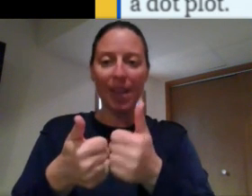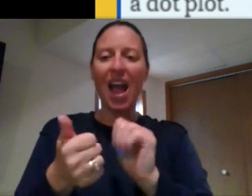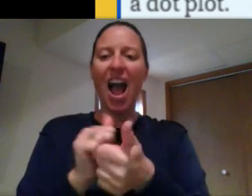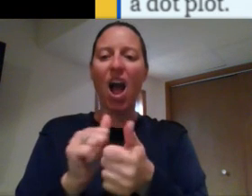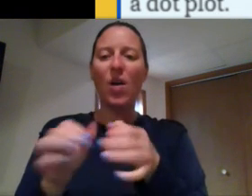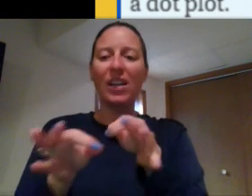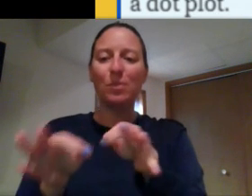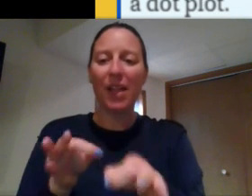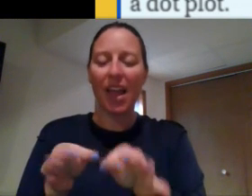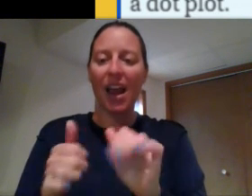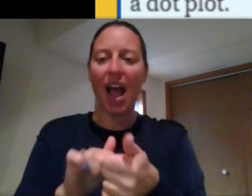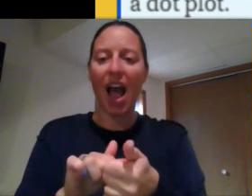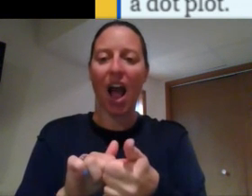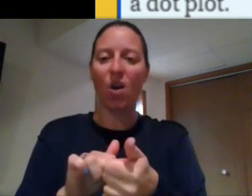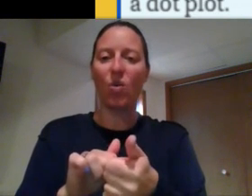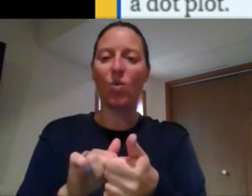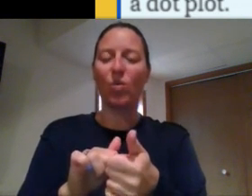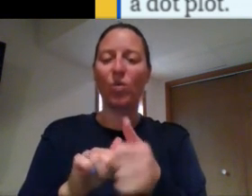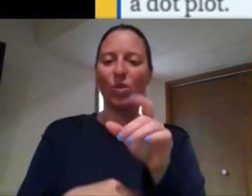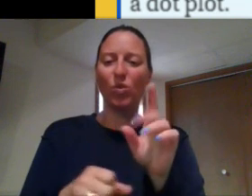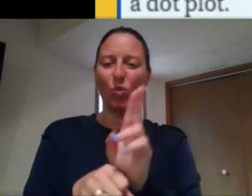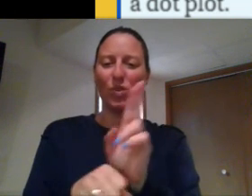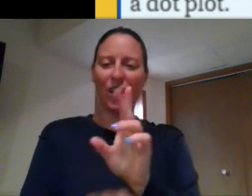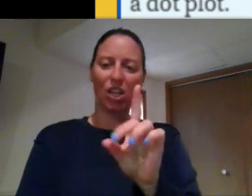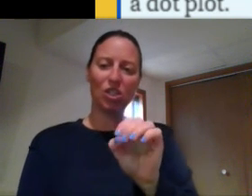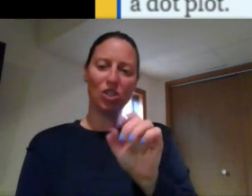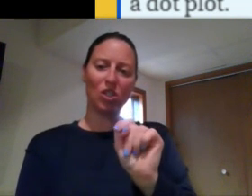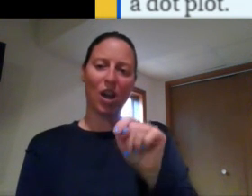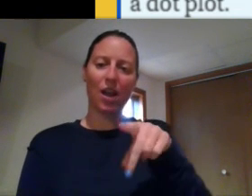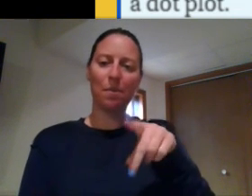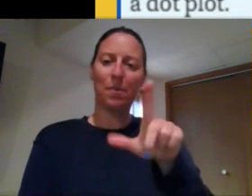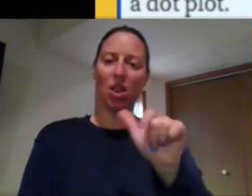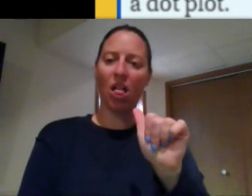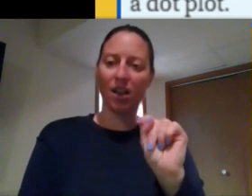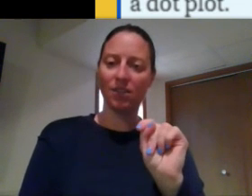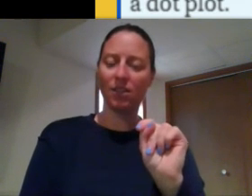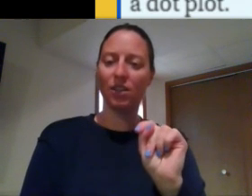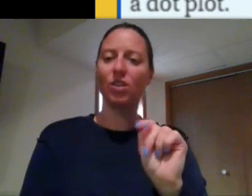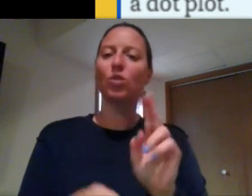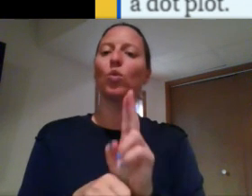plot. So again, you're going to take the values from your data table,